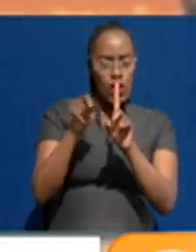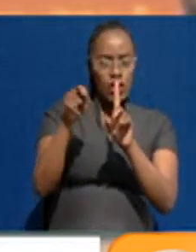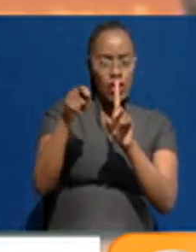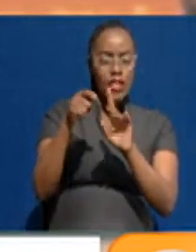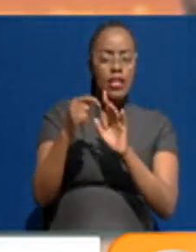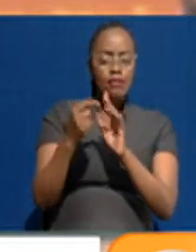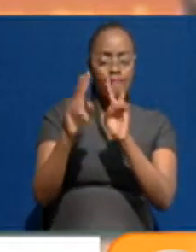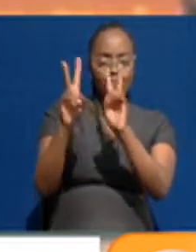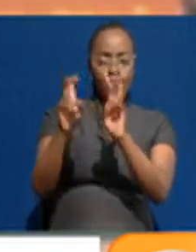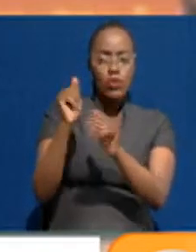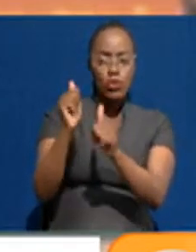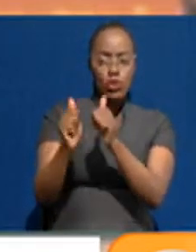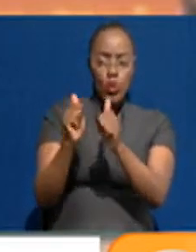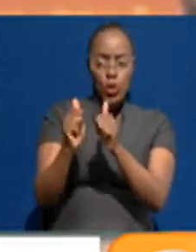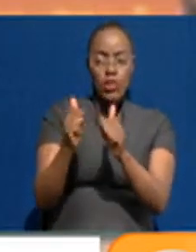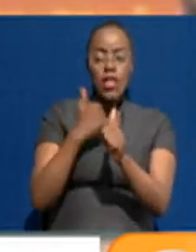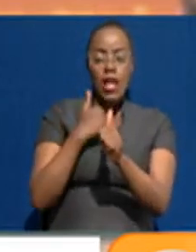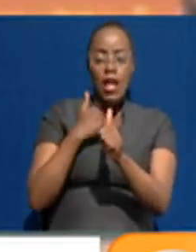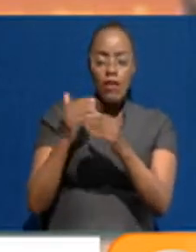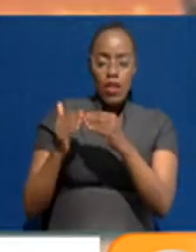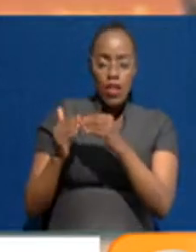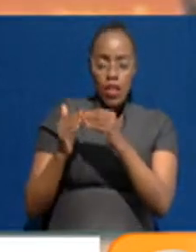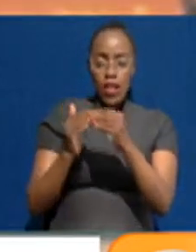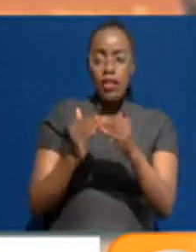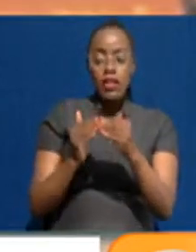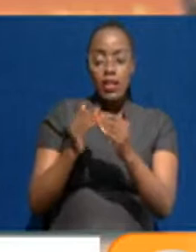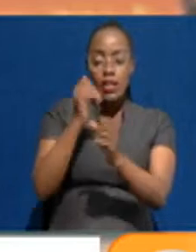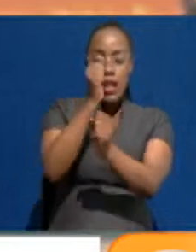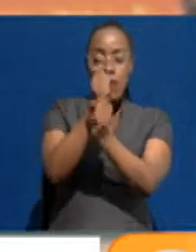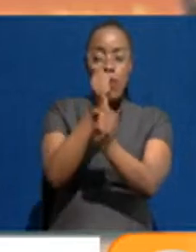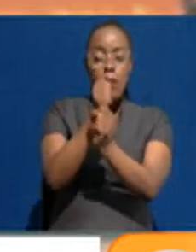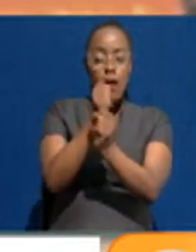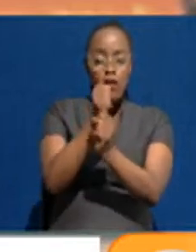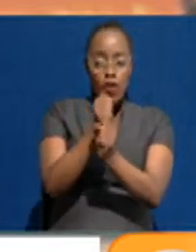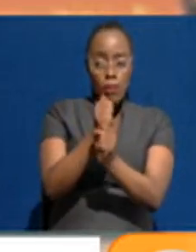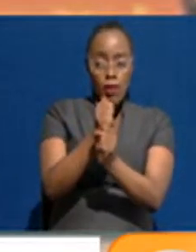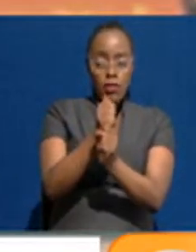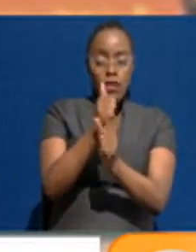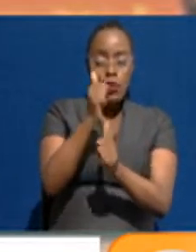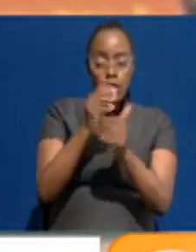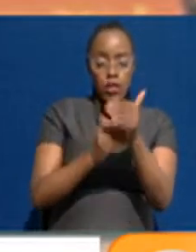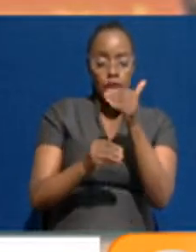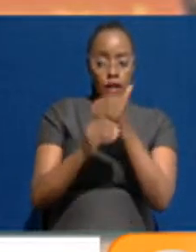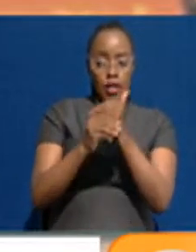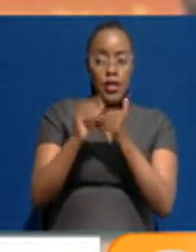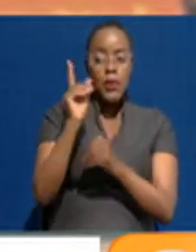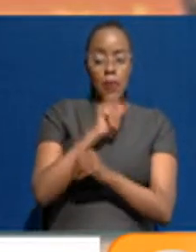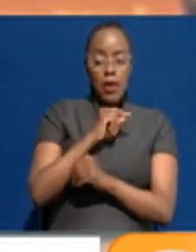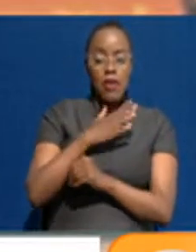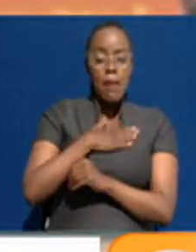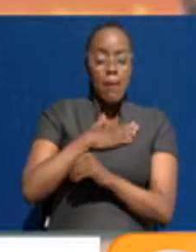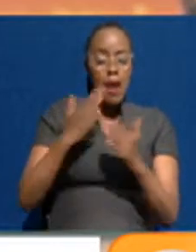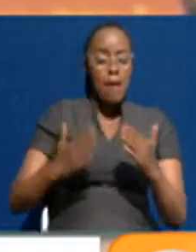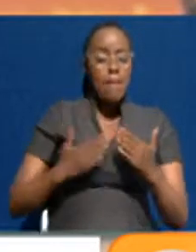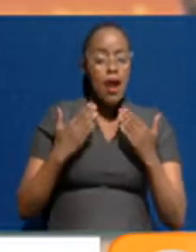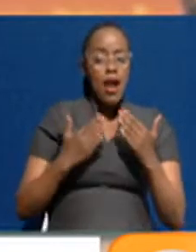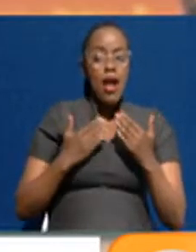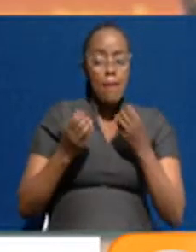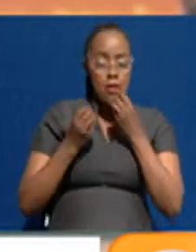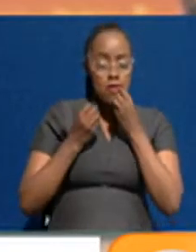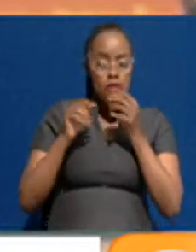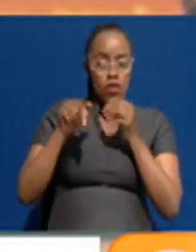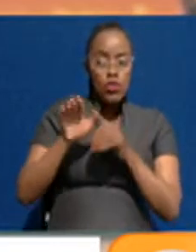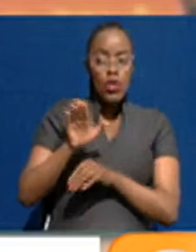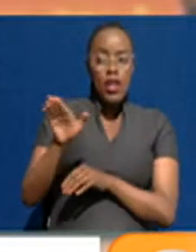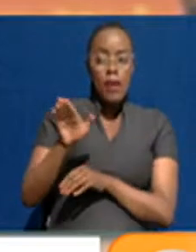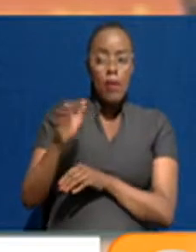factor that has been driving down performance, which is our debt. Mm-hmm. And I'm very pleased to say that this morning